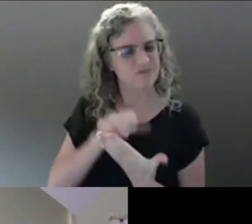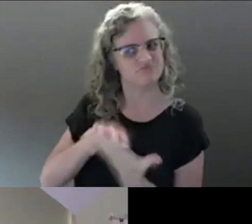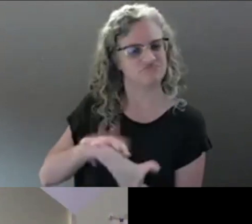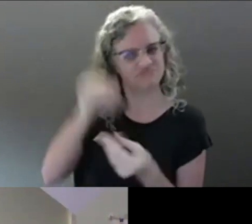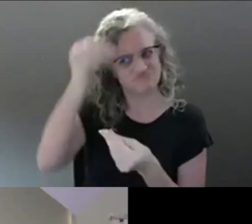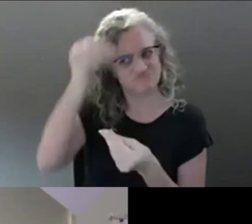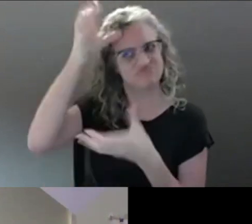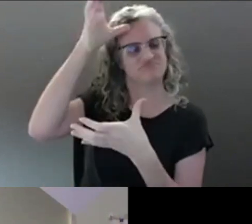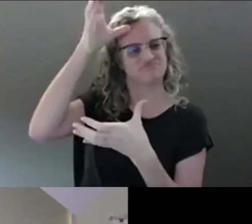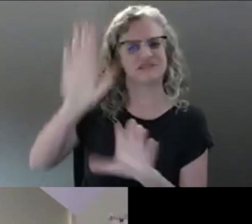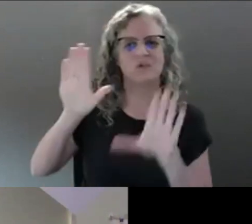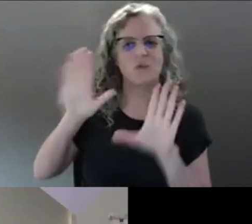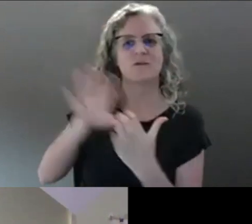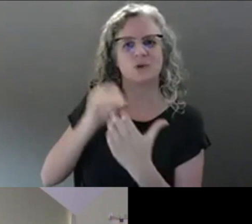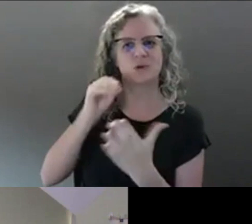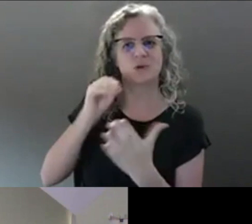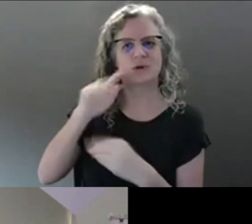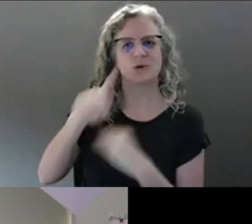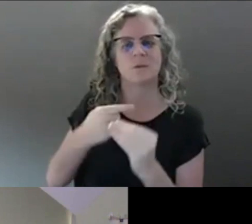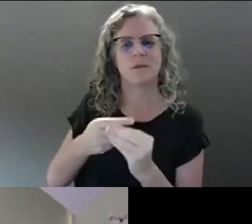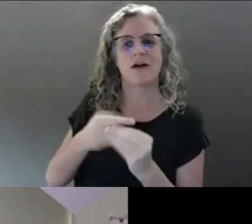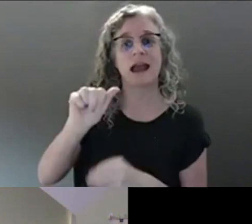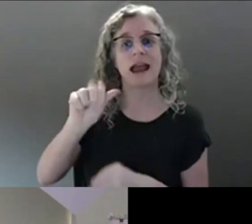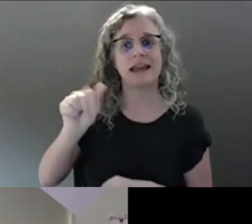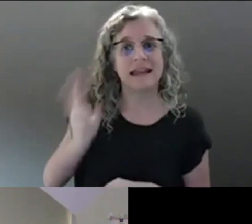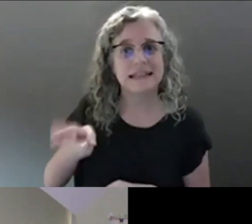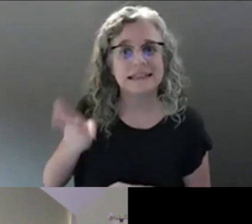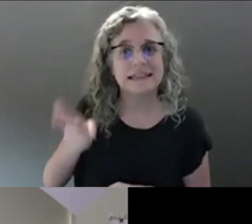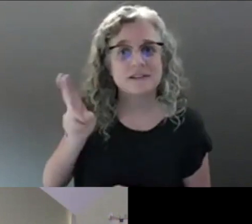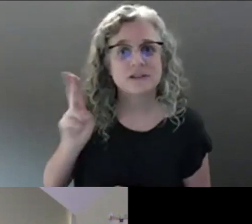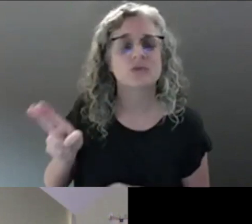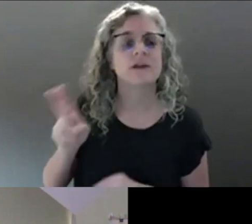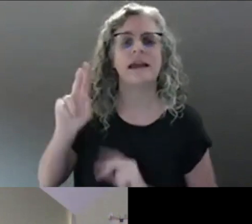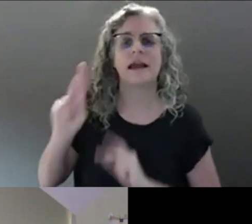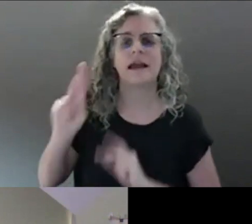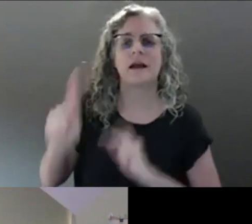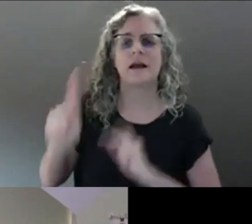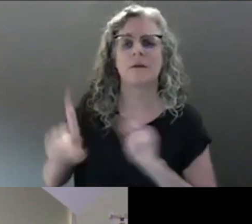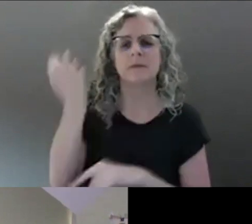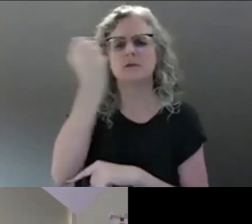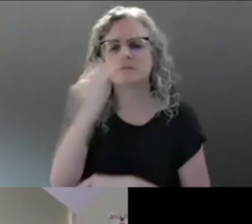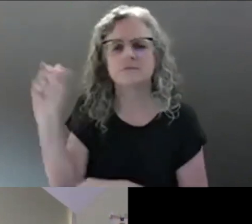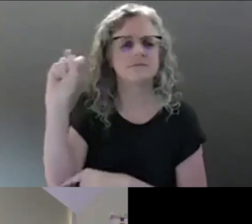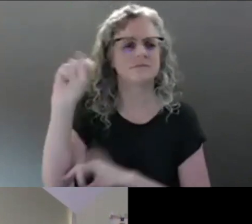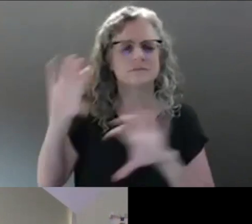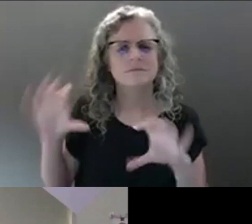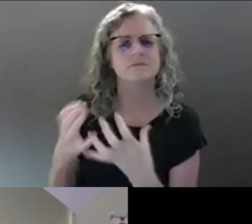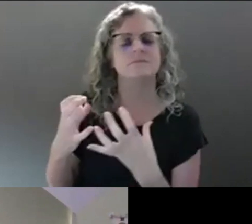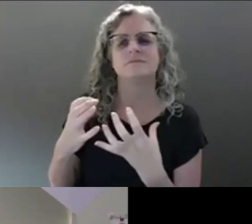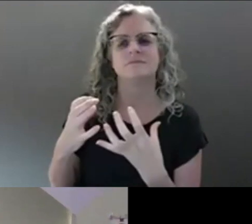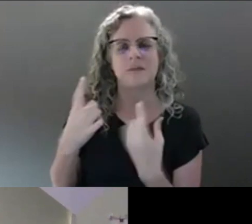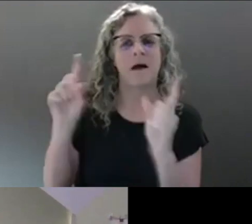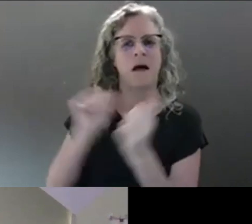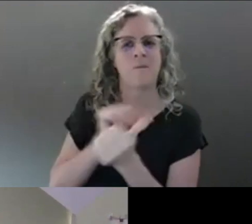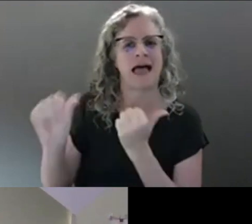the activism that went into passing this law 30 years ago. So thank you all for chatting in the